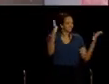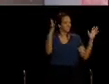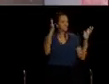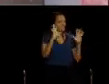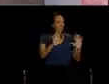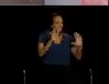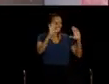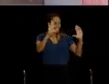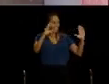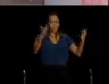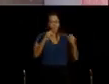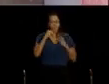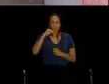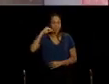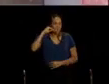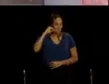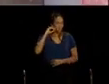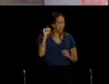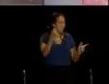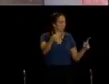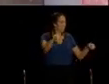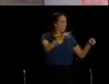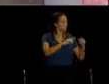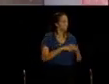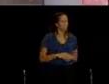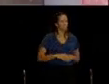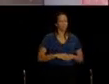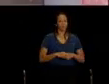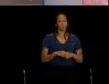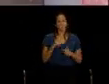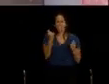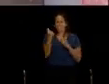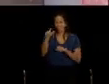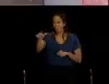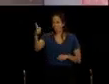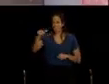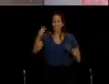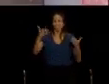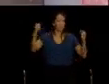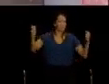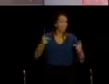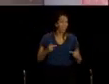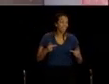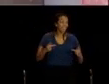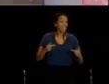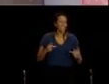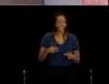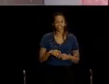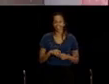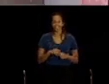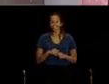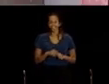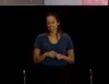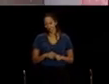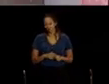Fantastic. Welcome home. Welcome home to all of you. And everyone else, welcome back.